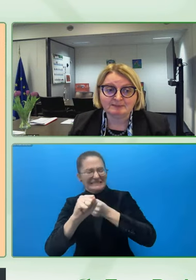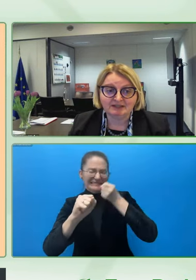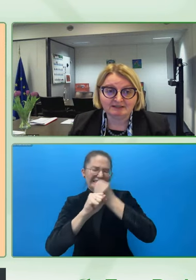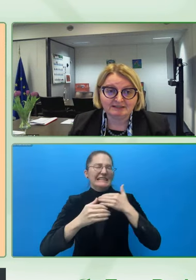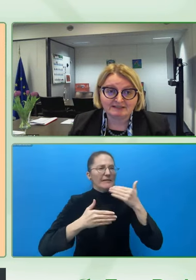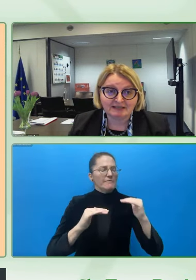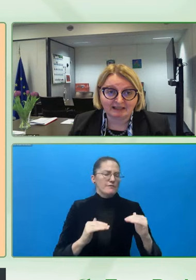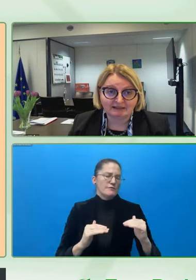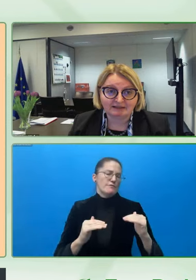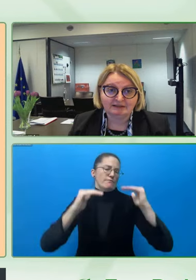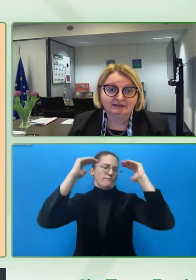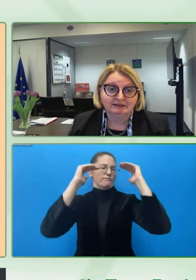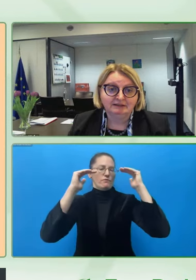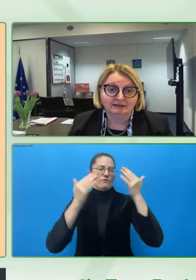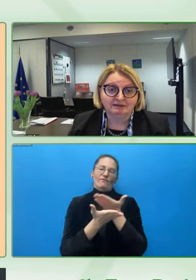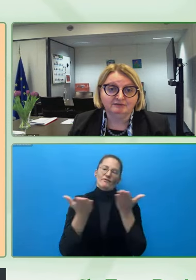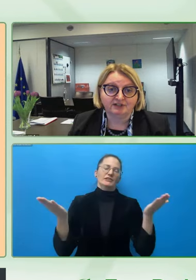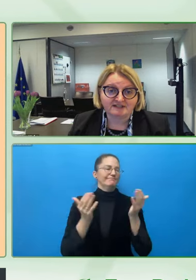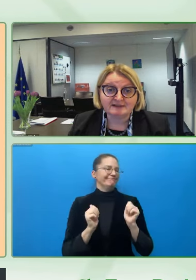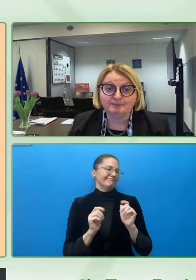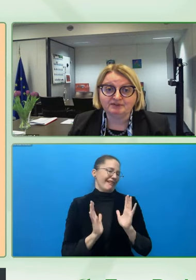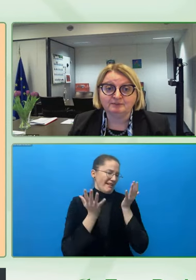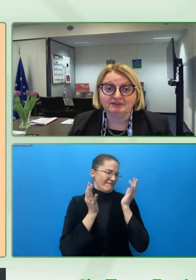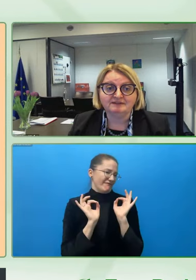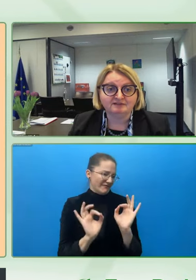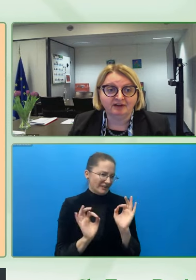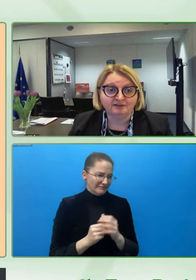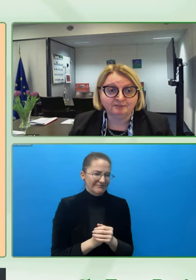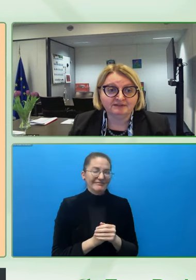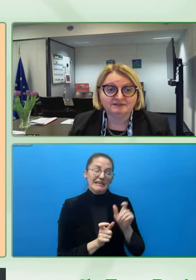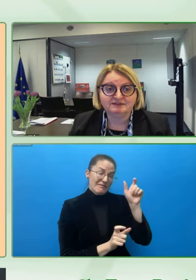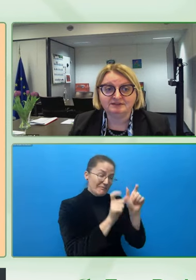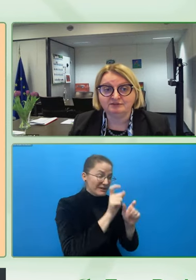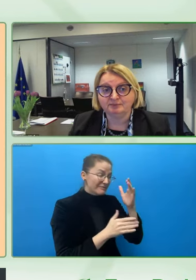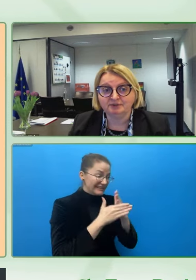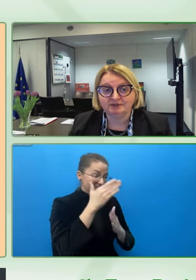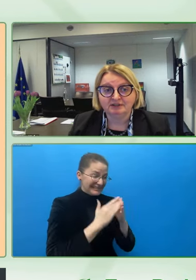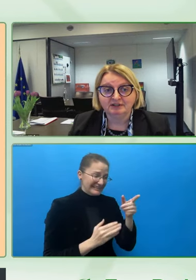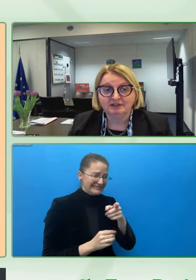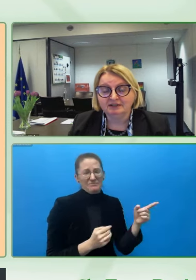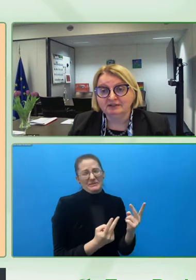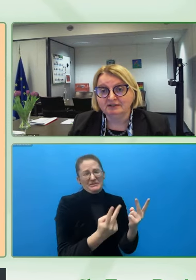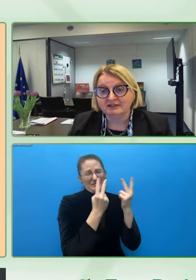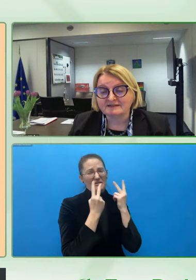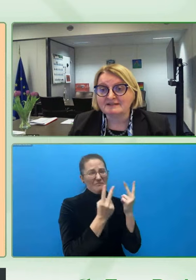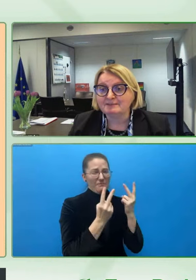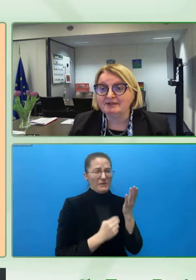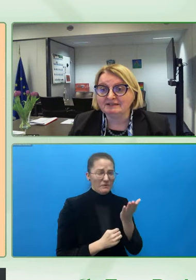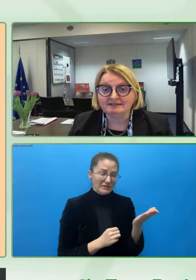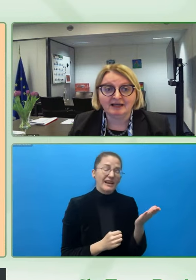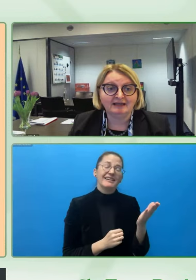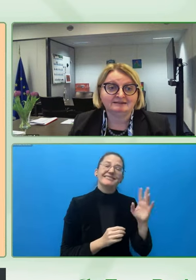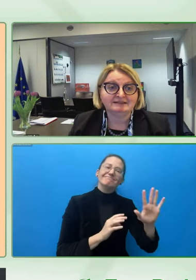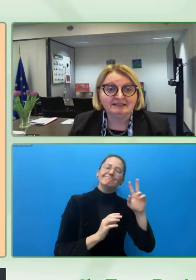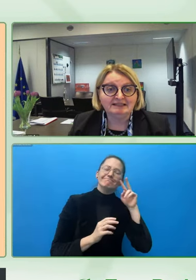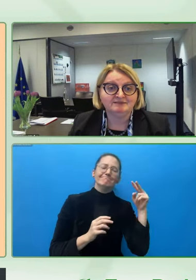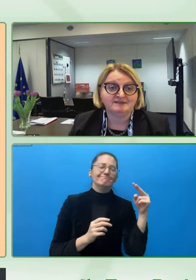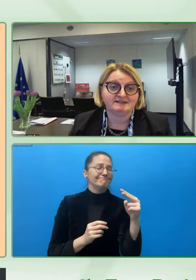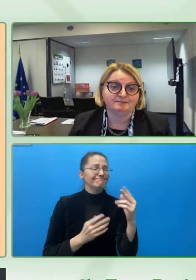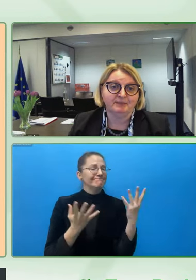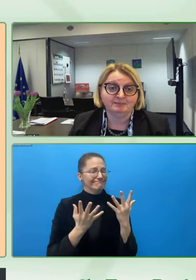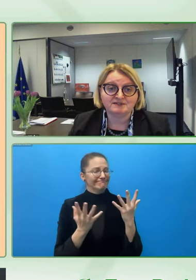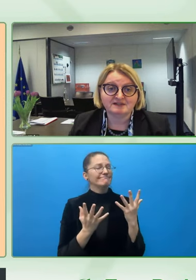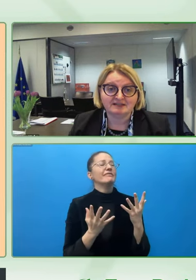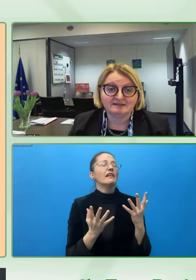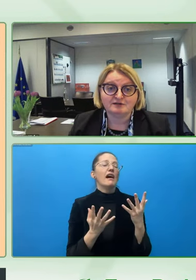with disabilities, like for example, the built environment, the European Accessibility Act